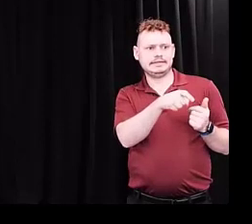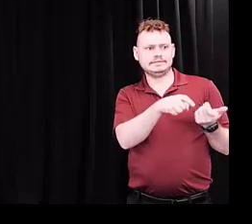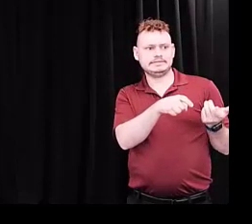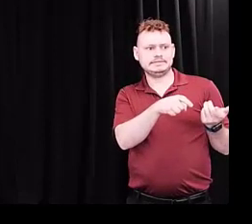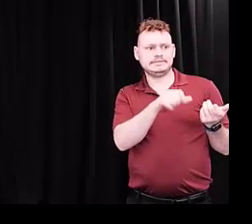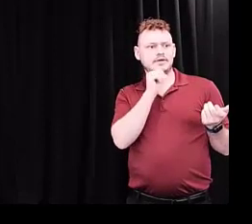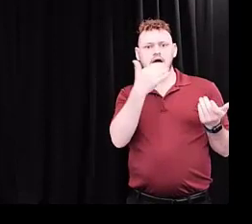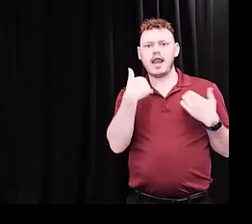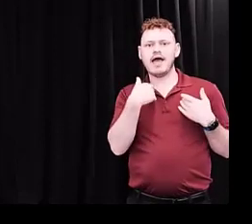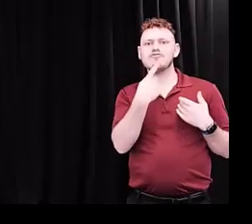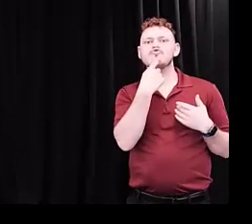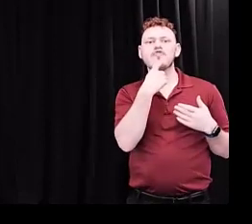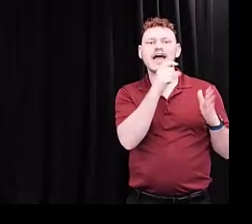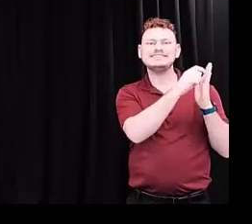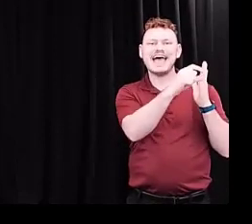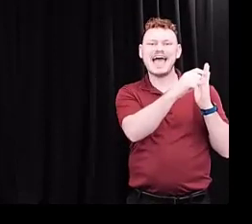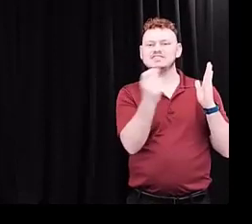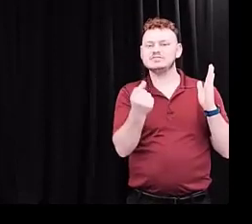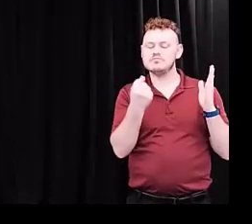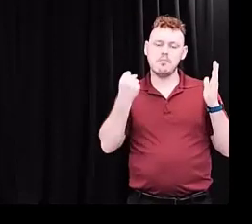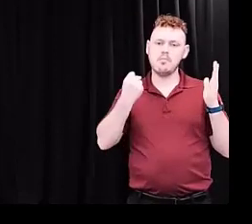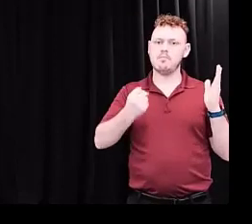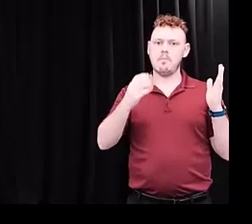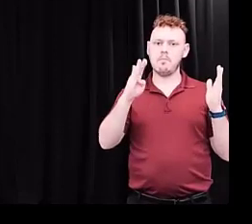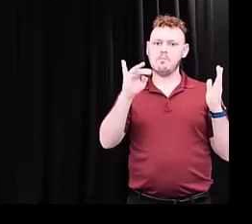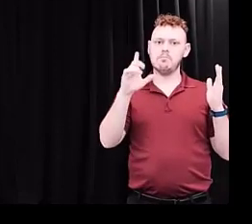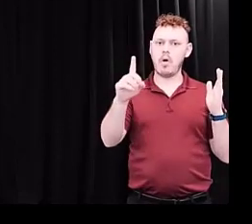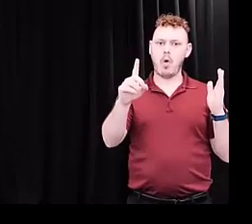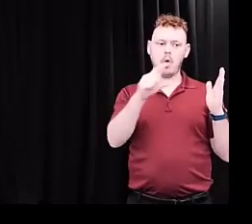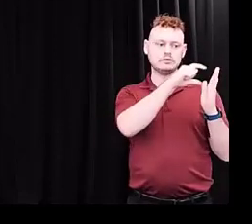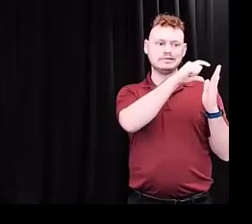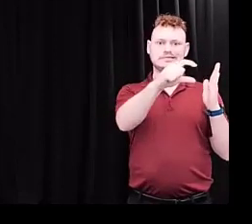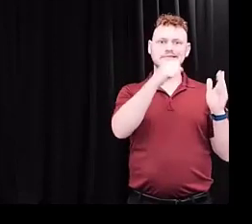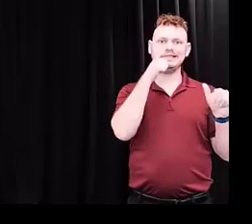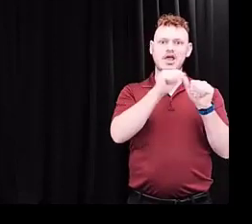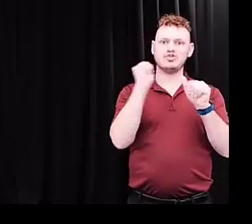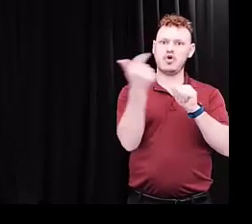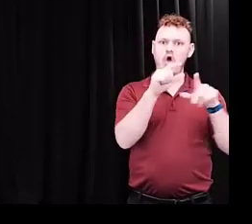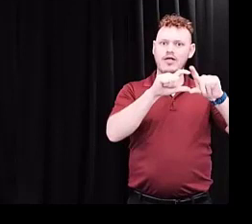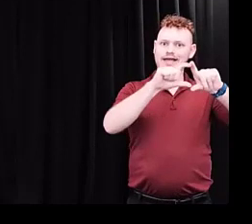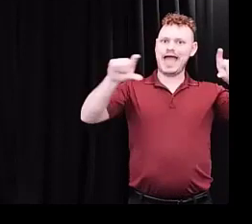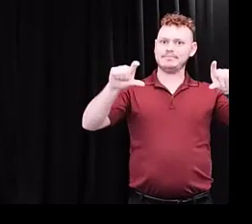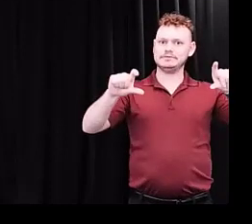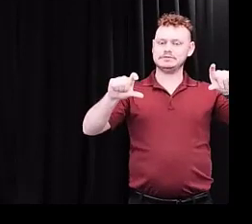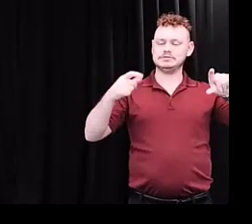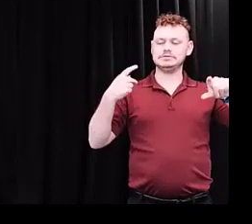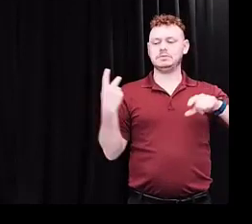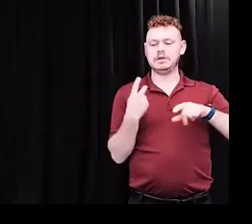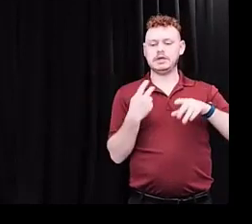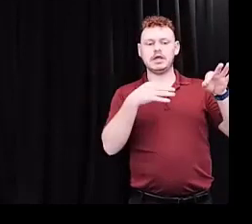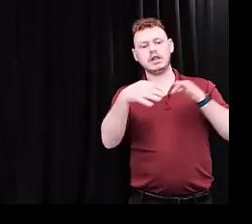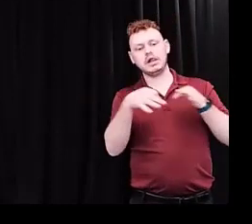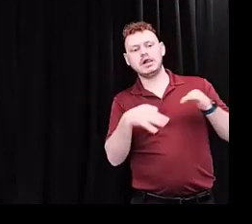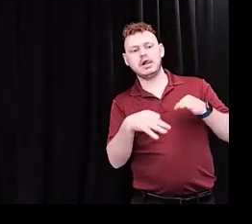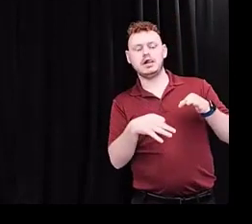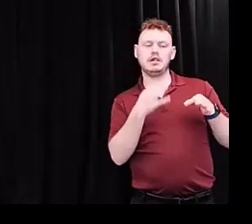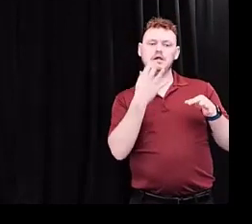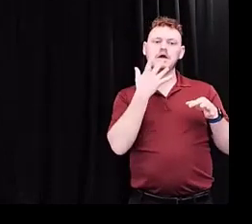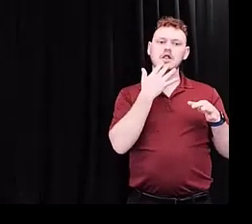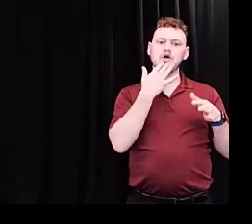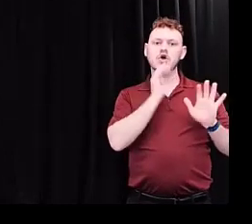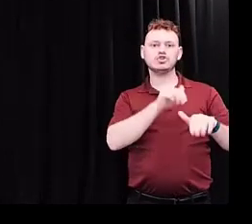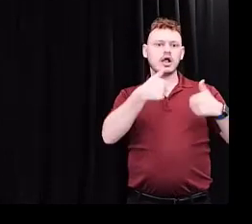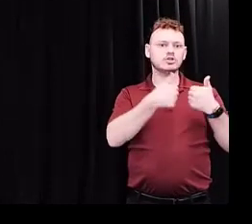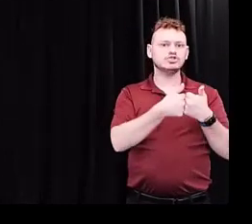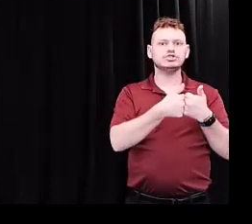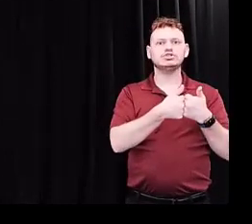have red text and bold letters in all caps, we can talk about color